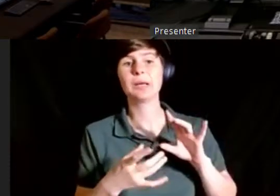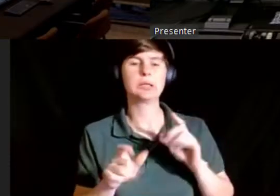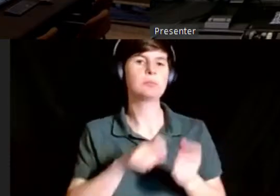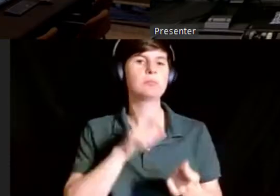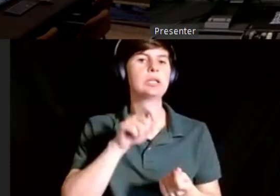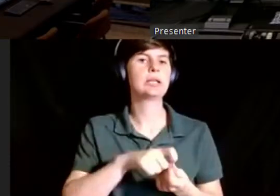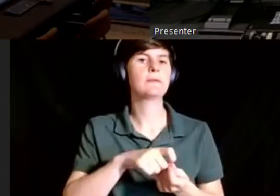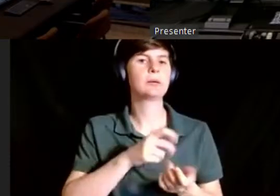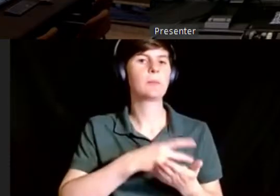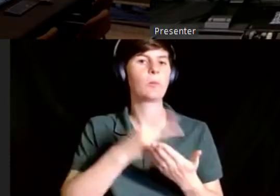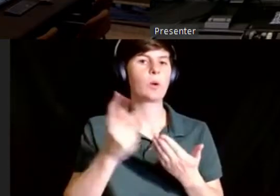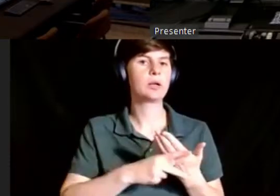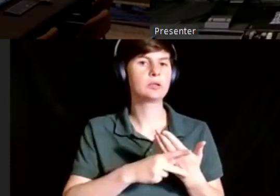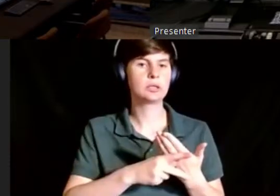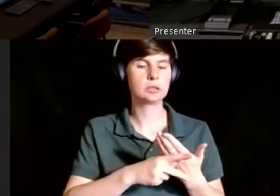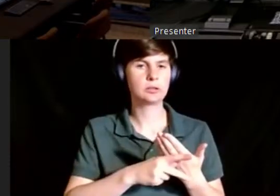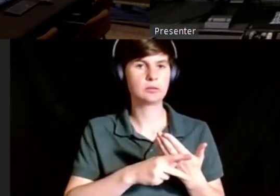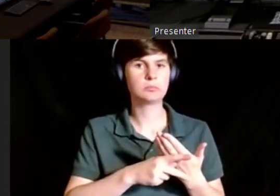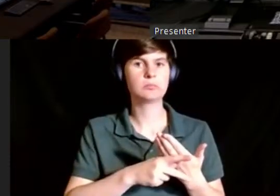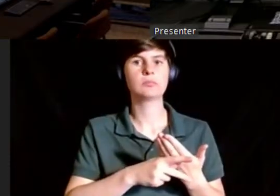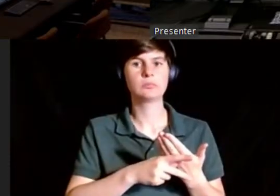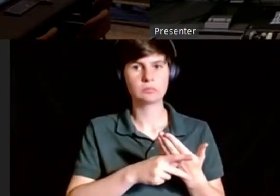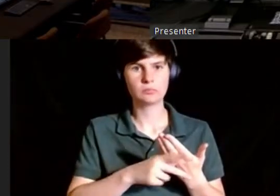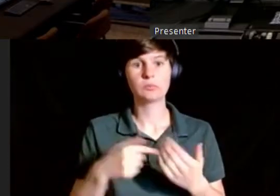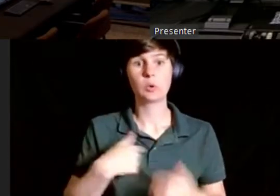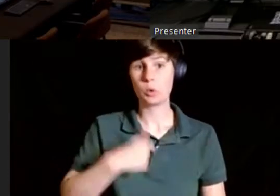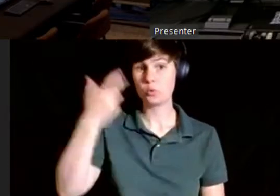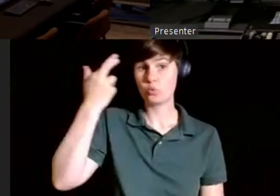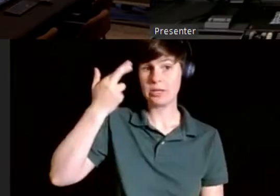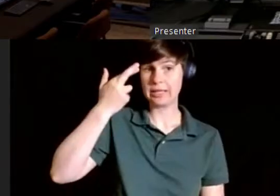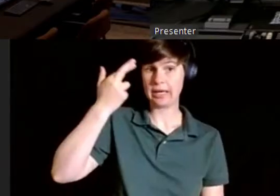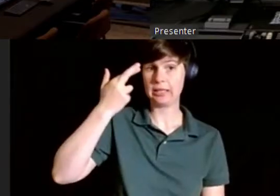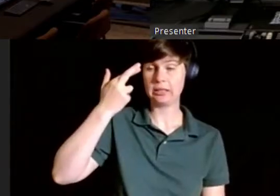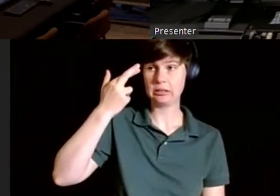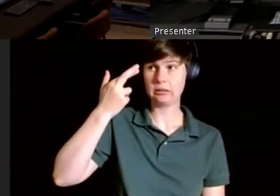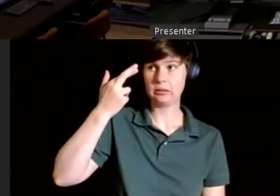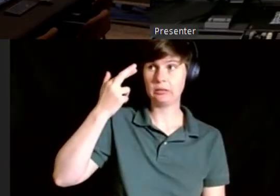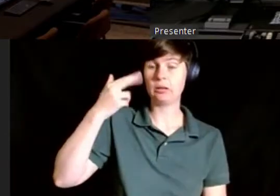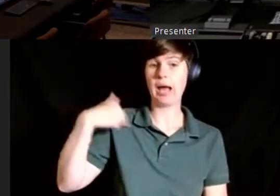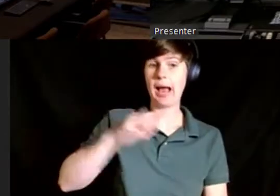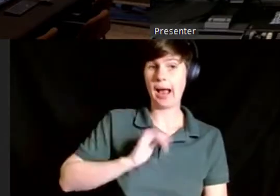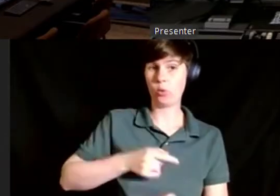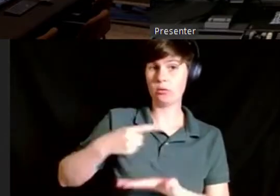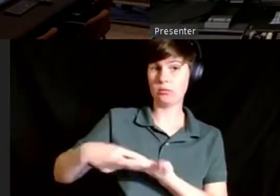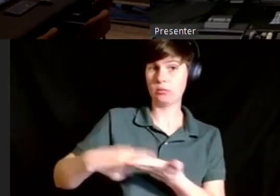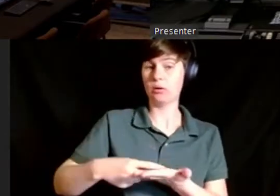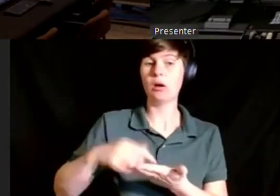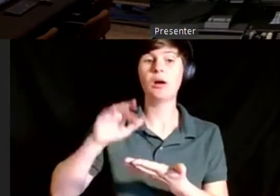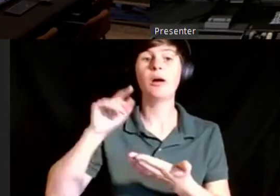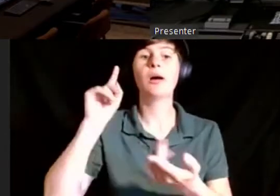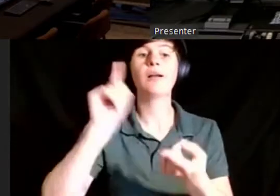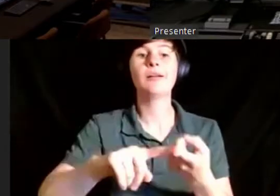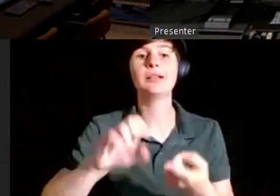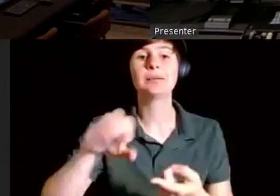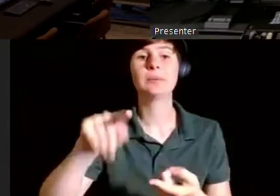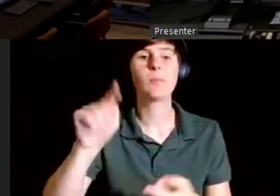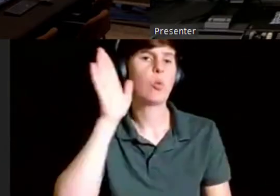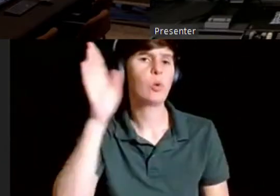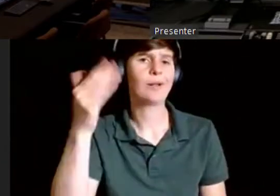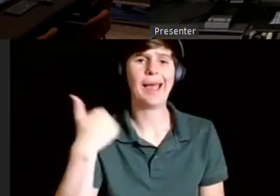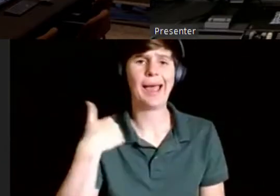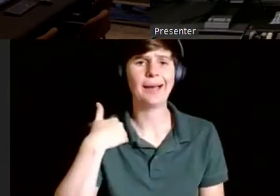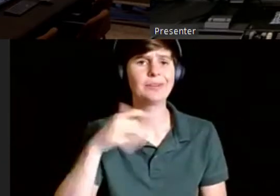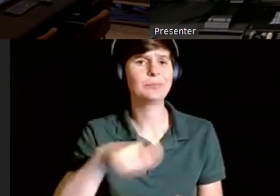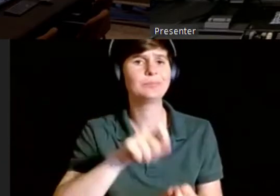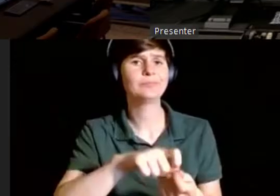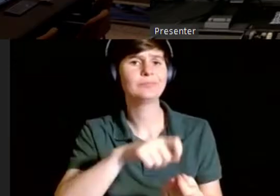and what we realize and in our discussion is until September, we'll always have specific projects to provide feedback